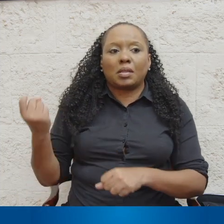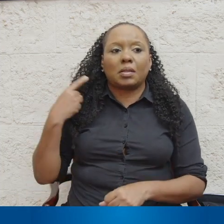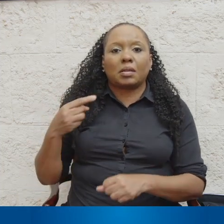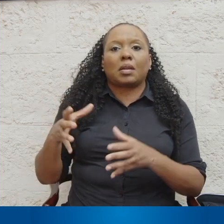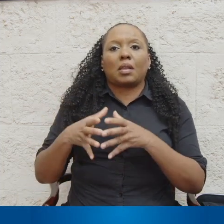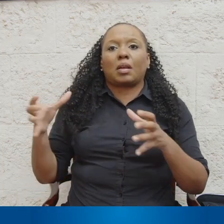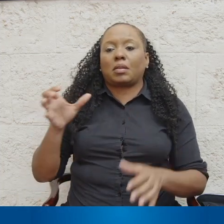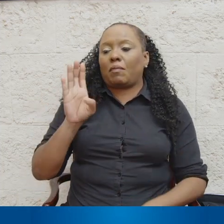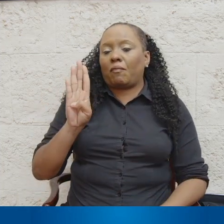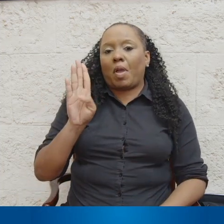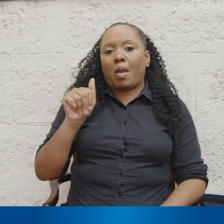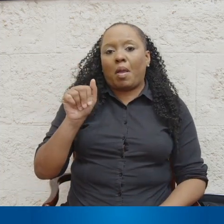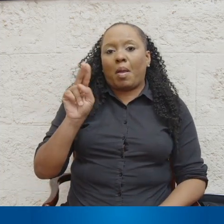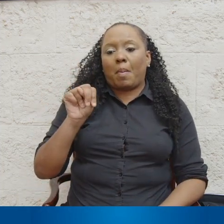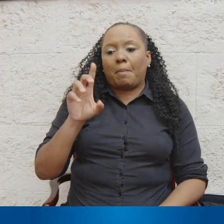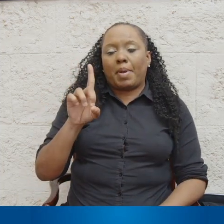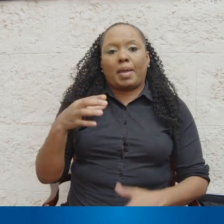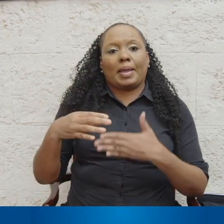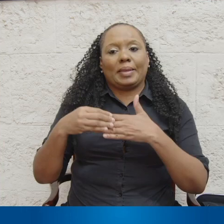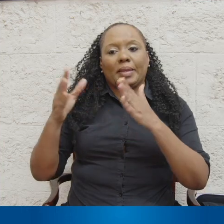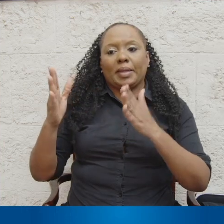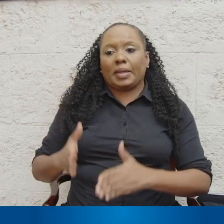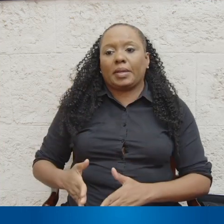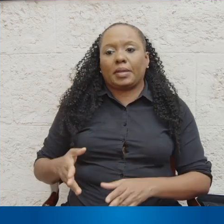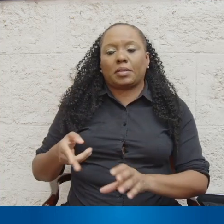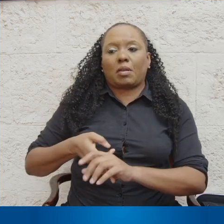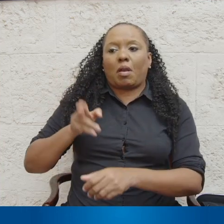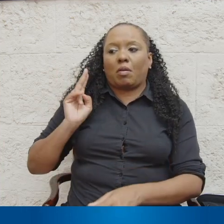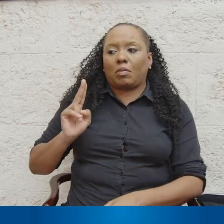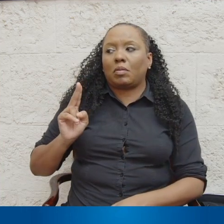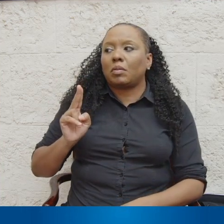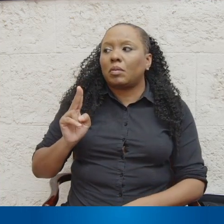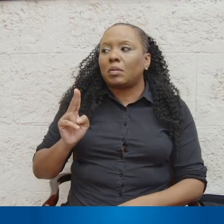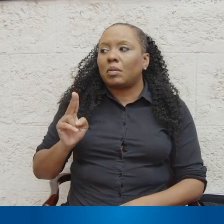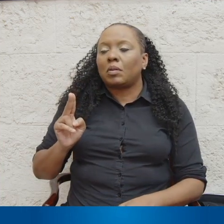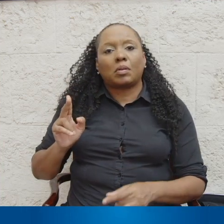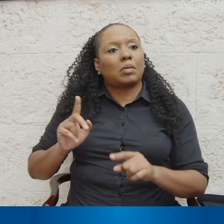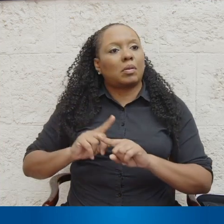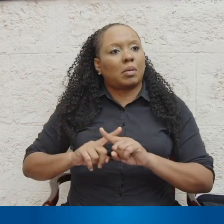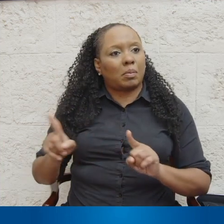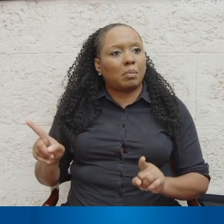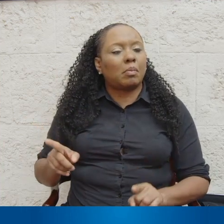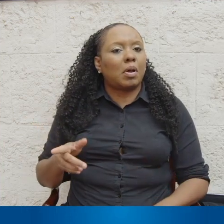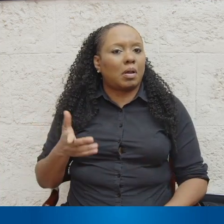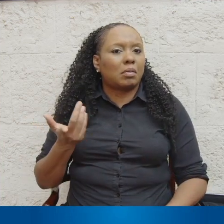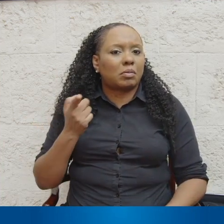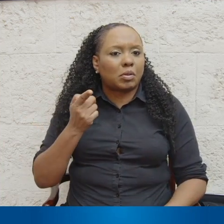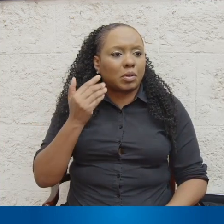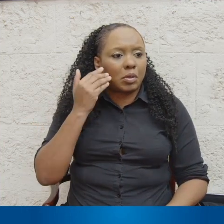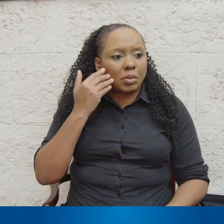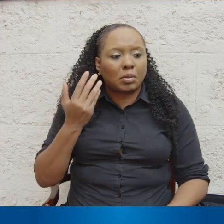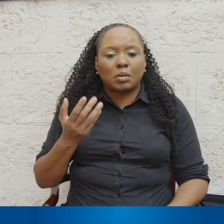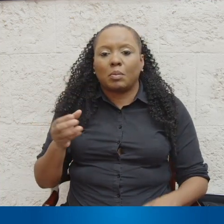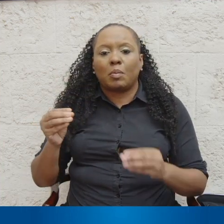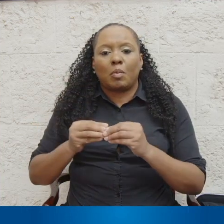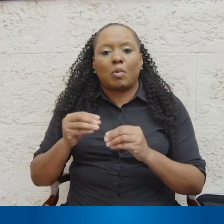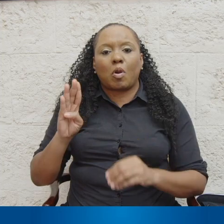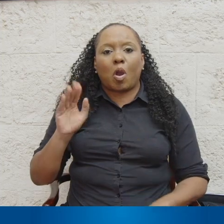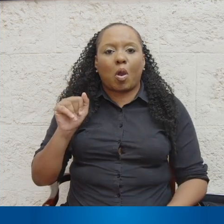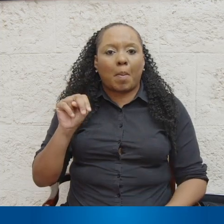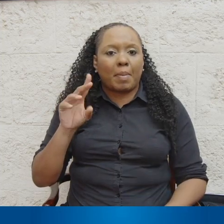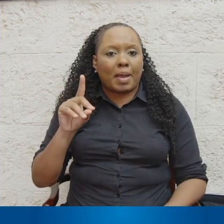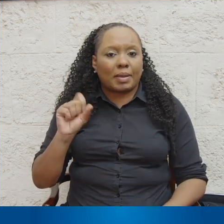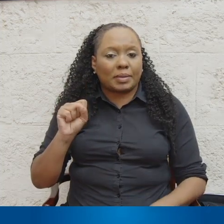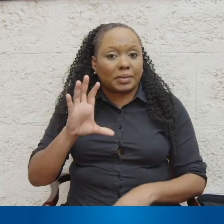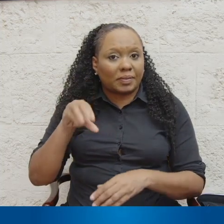already have the commitment from band leaders, and are the numbers comparable to 2019 in terms of the number of bands that will be coming this year? Well, thanks for that